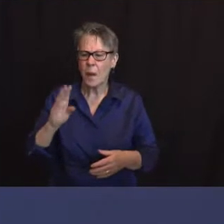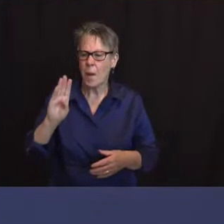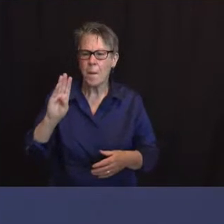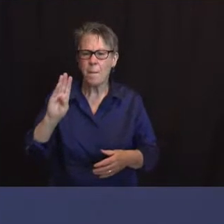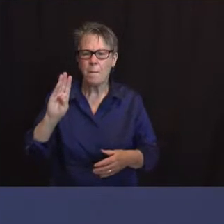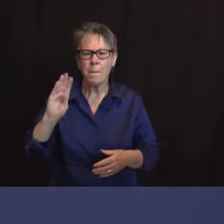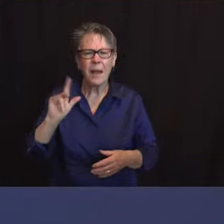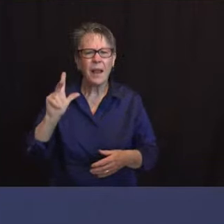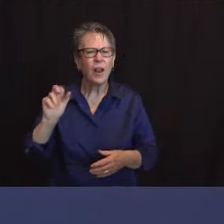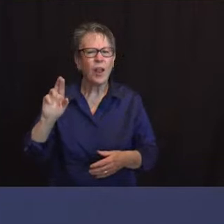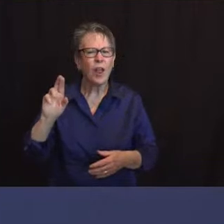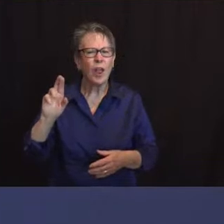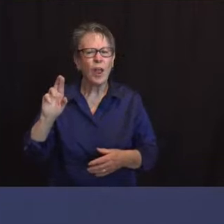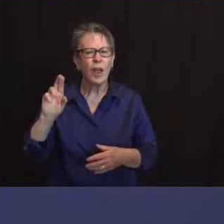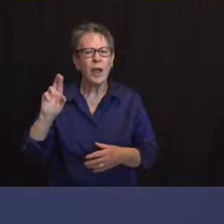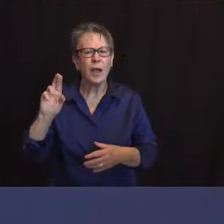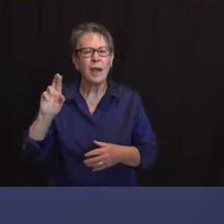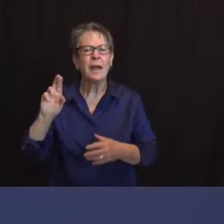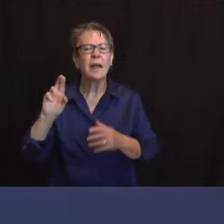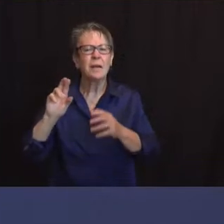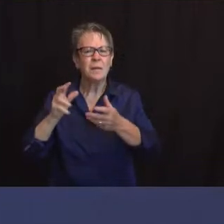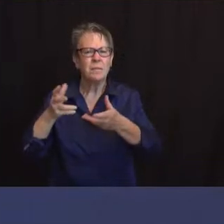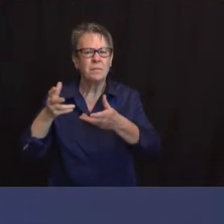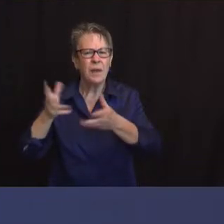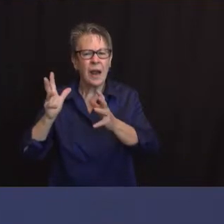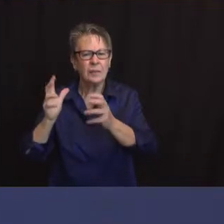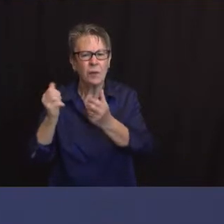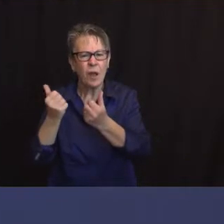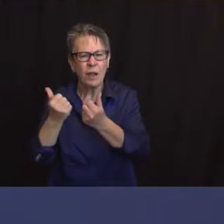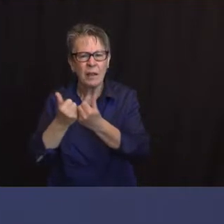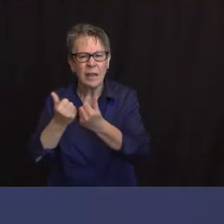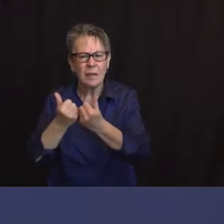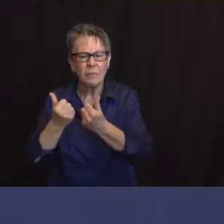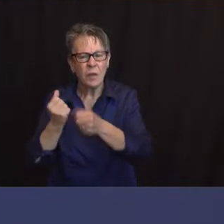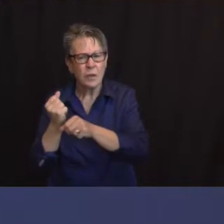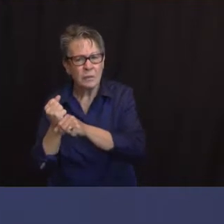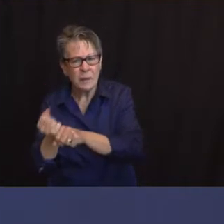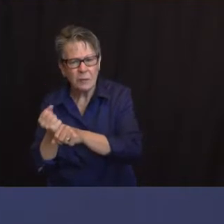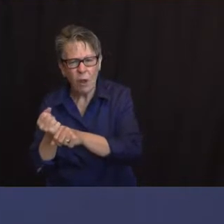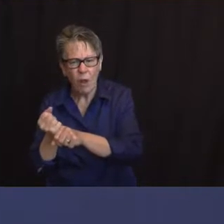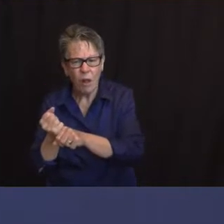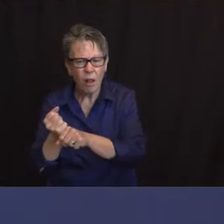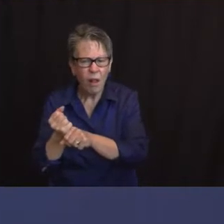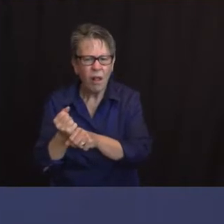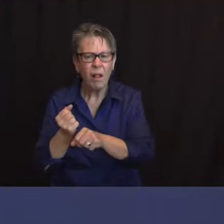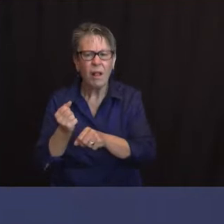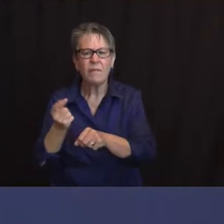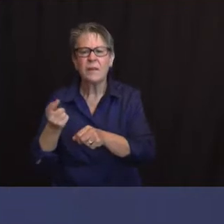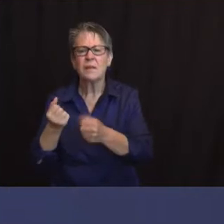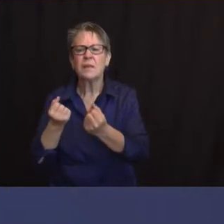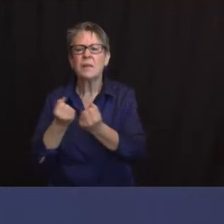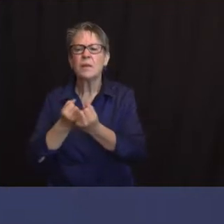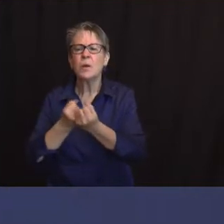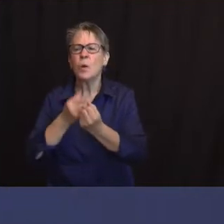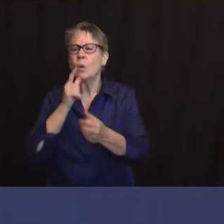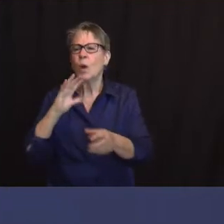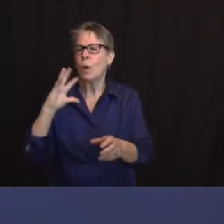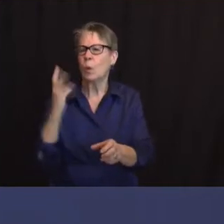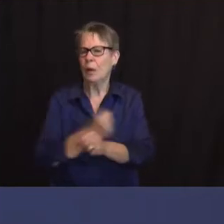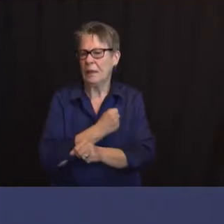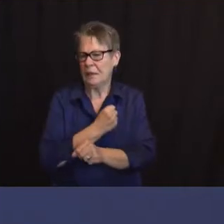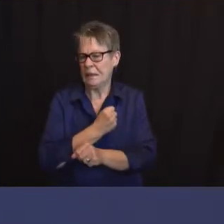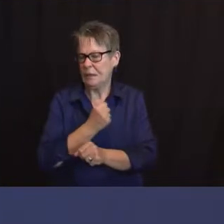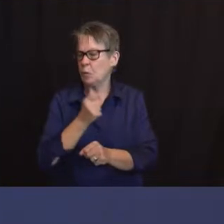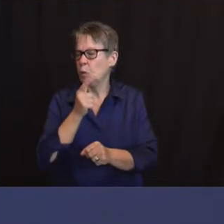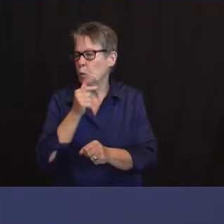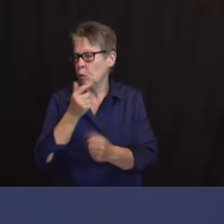you. Okay, so I'm writing down hoops here. Bear with me because we've got the